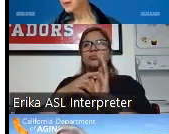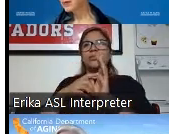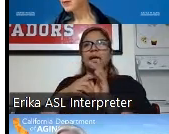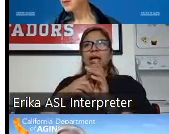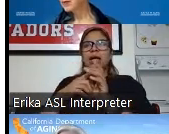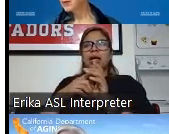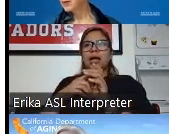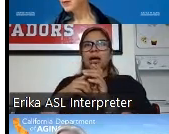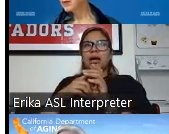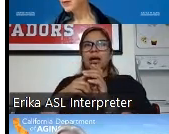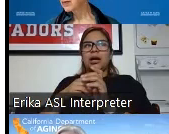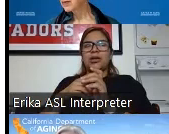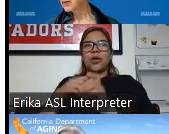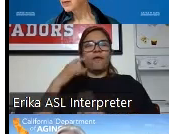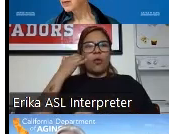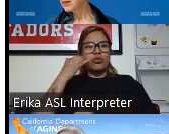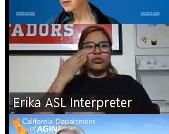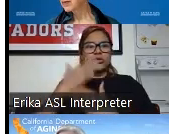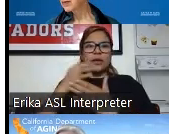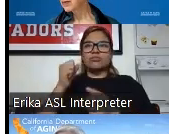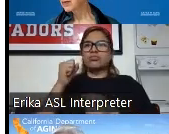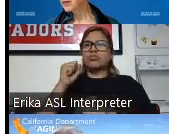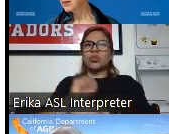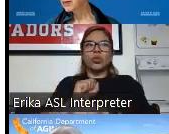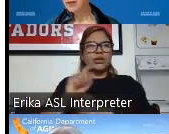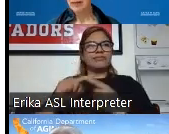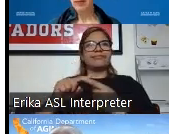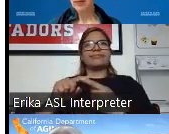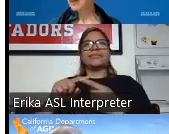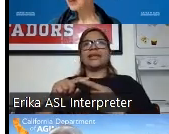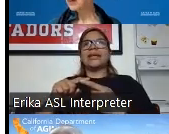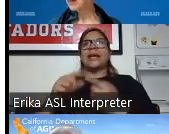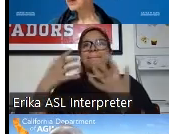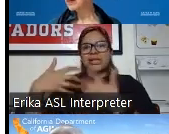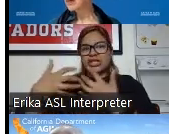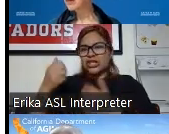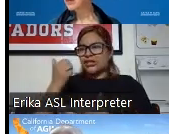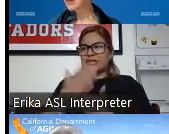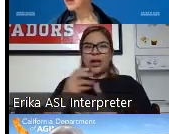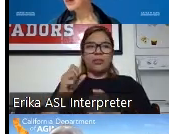out, people's equipment goes out. I just want to say,